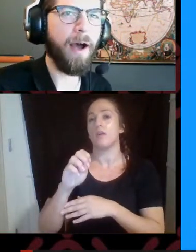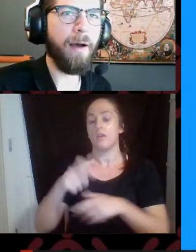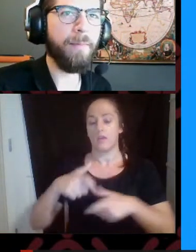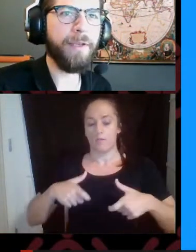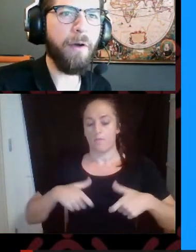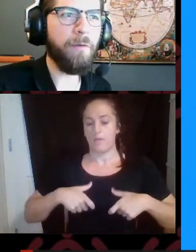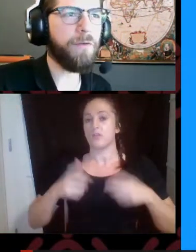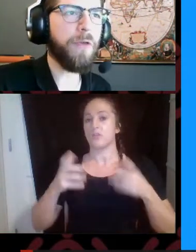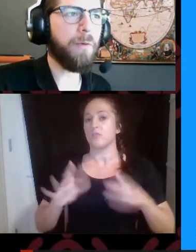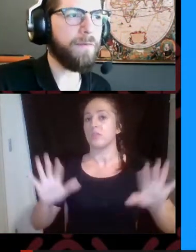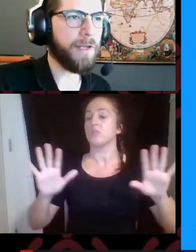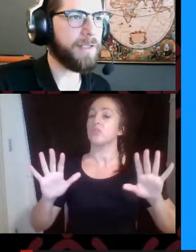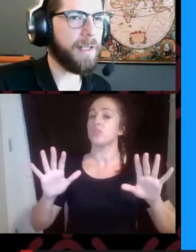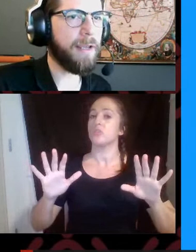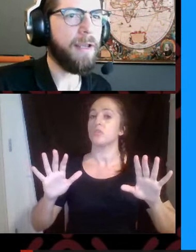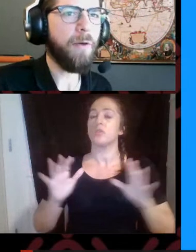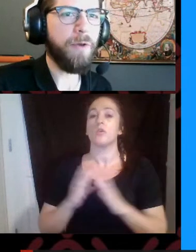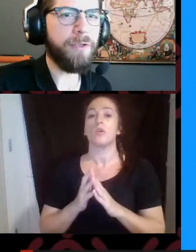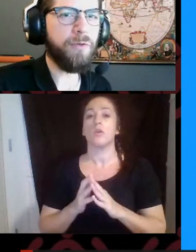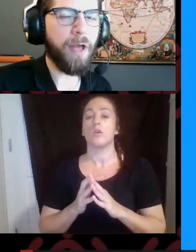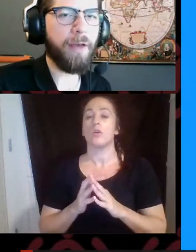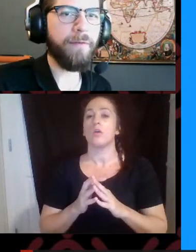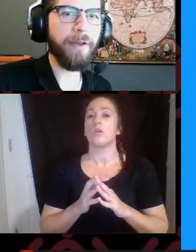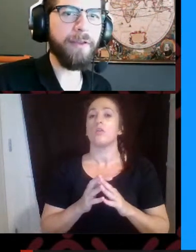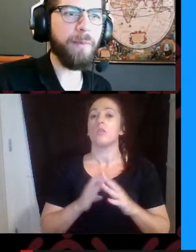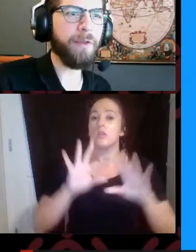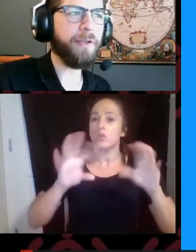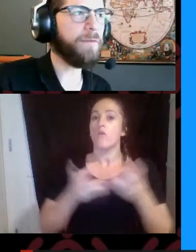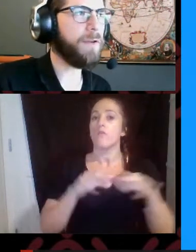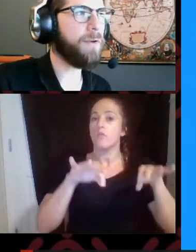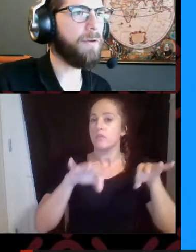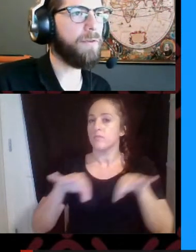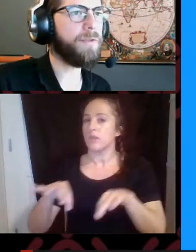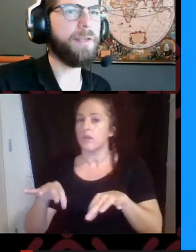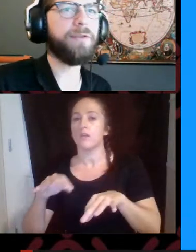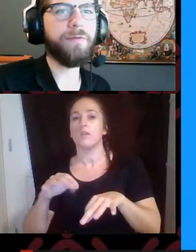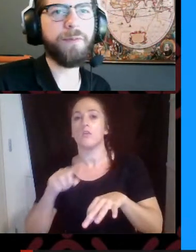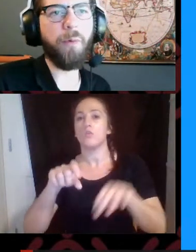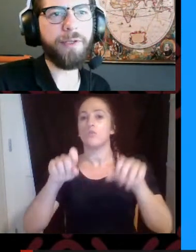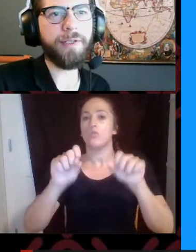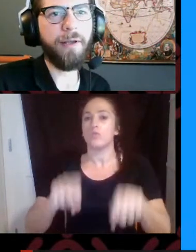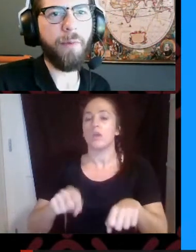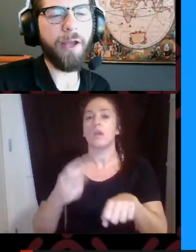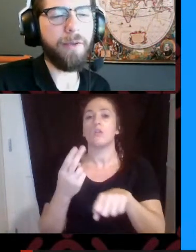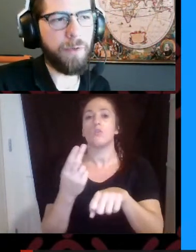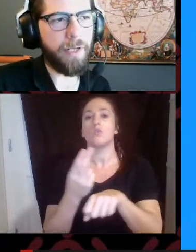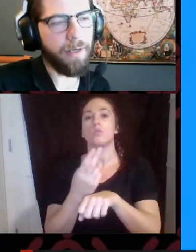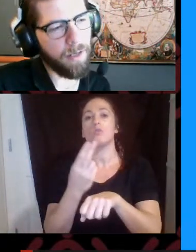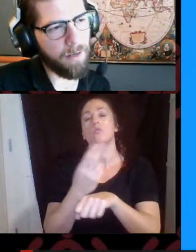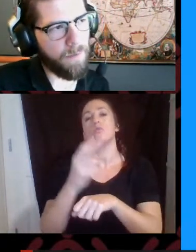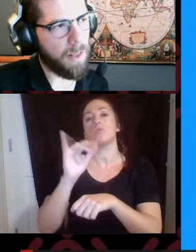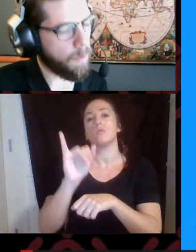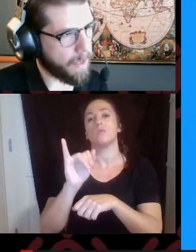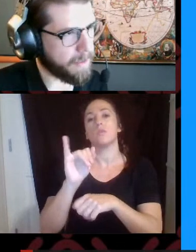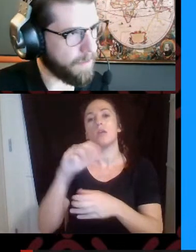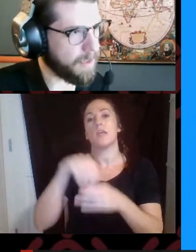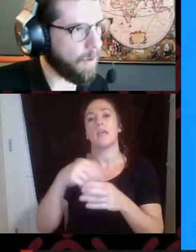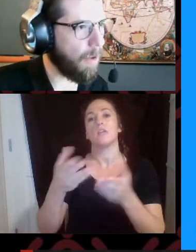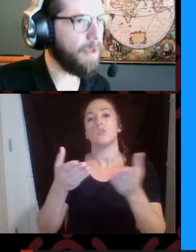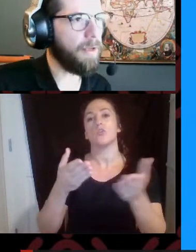on the overview that we've done today, we do have the ability for you to earn those in-service points by completing